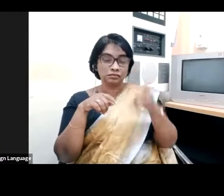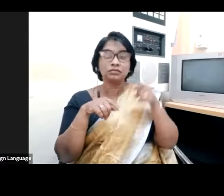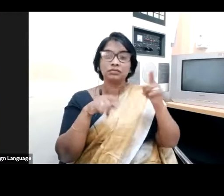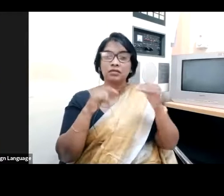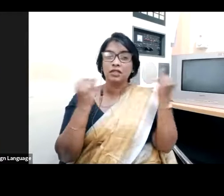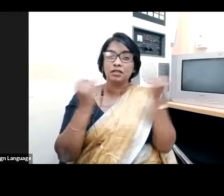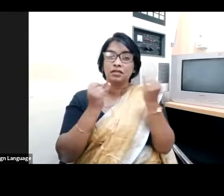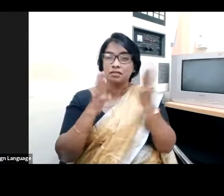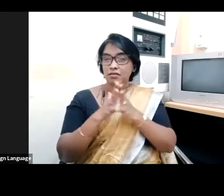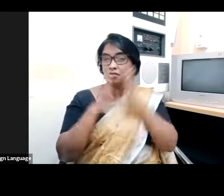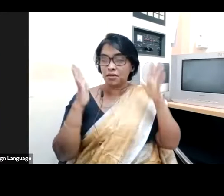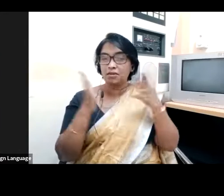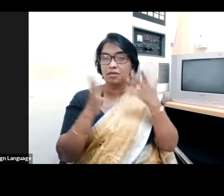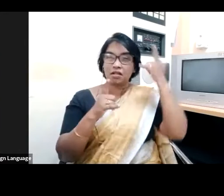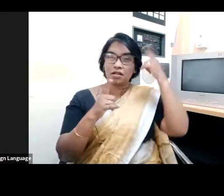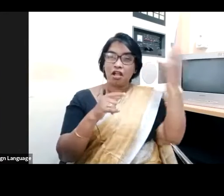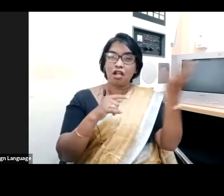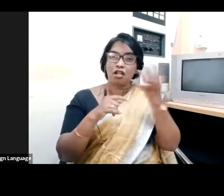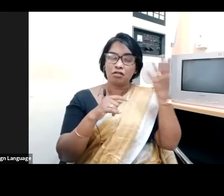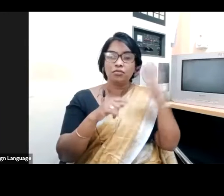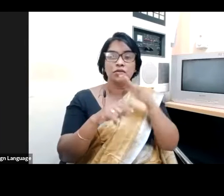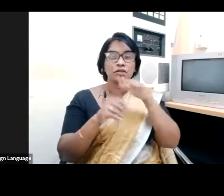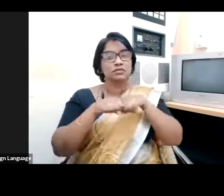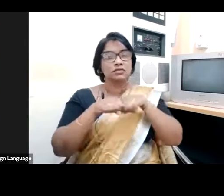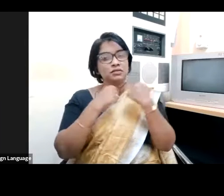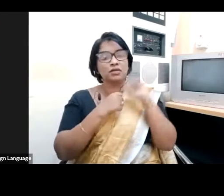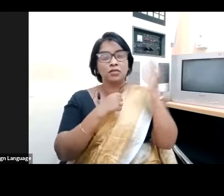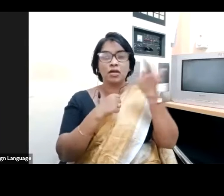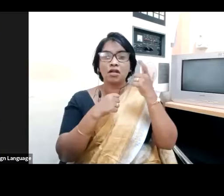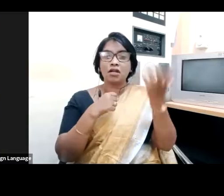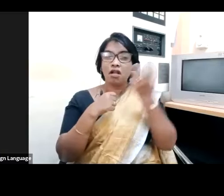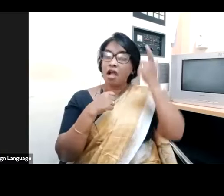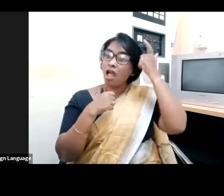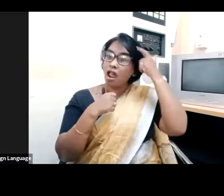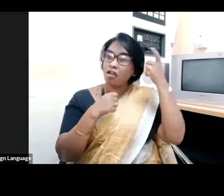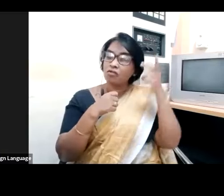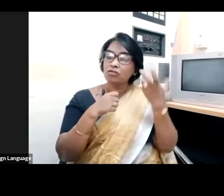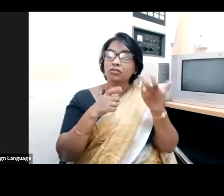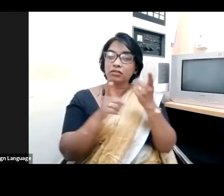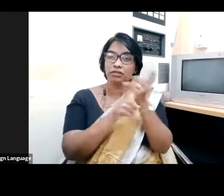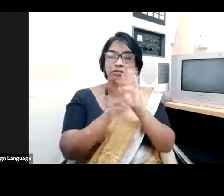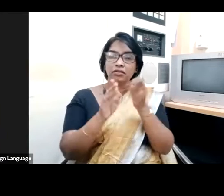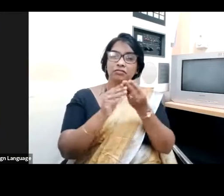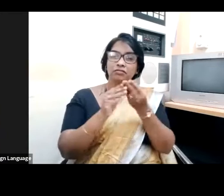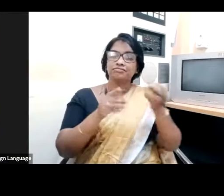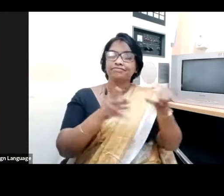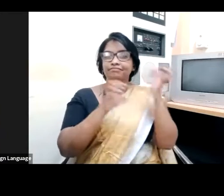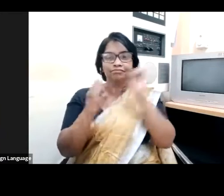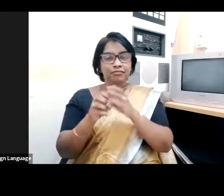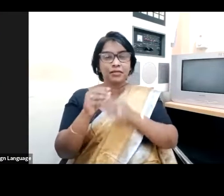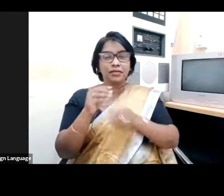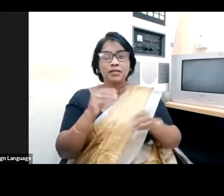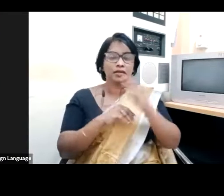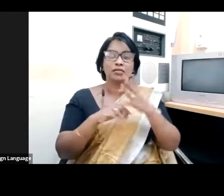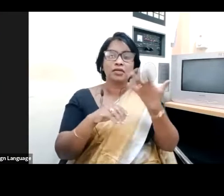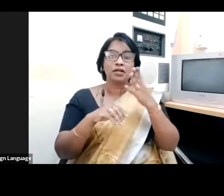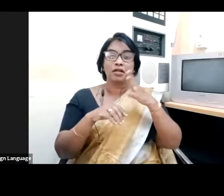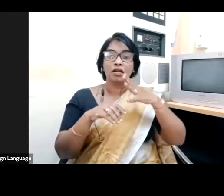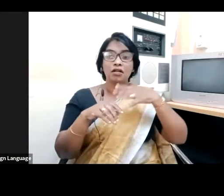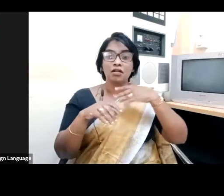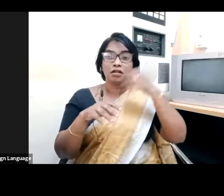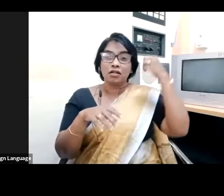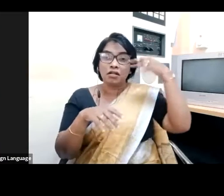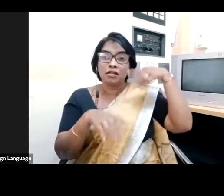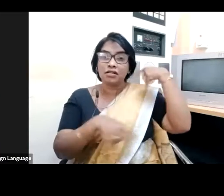directly or indirectly getting energy from coal is then complicit in being part of the code red